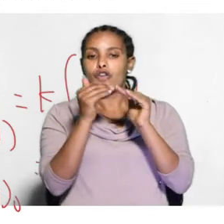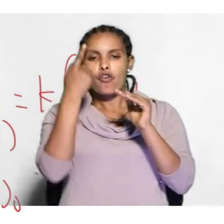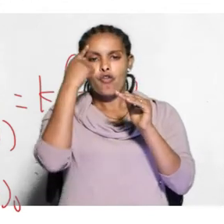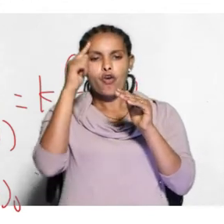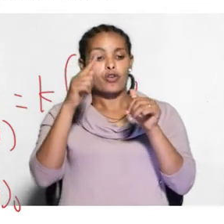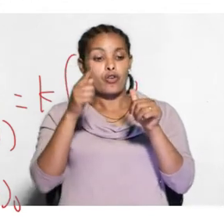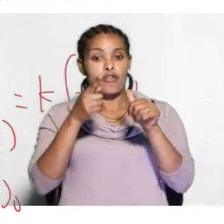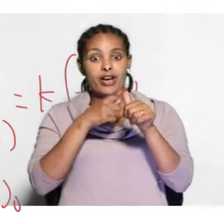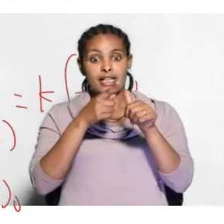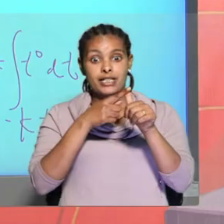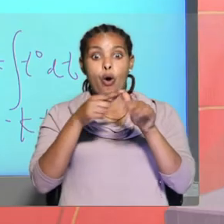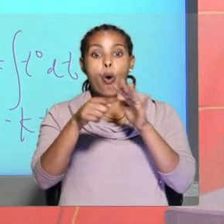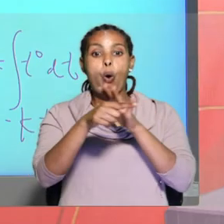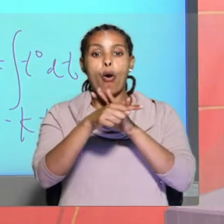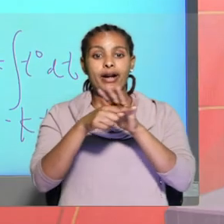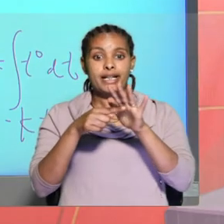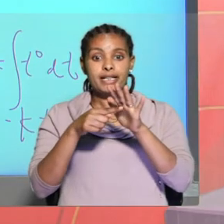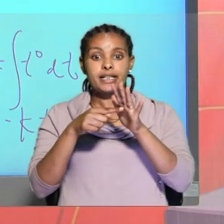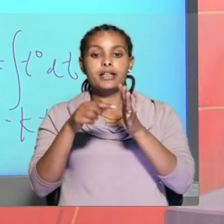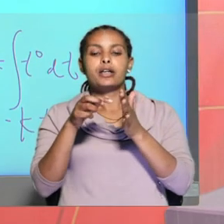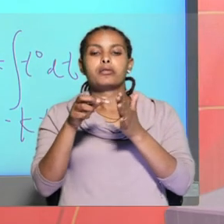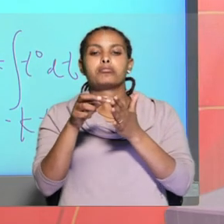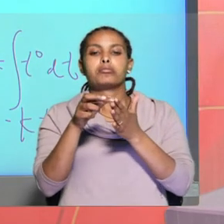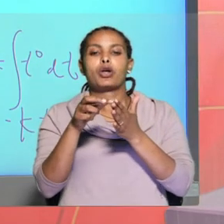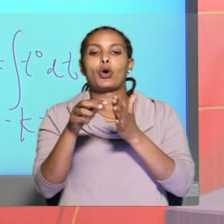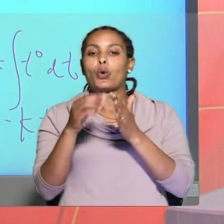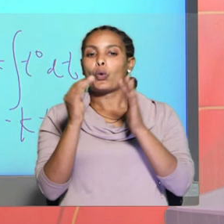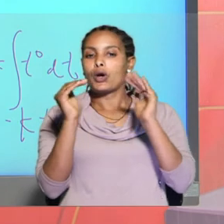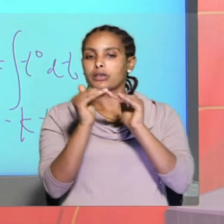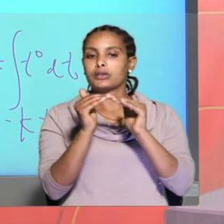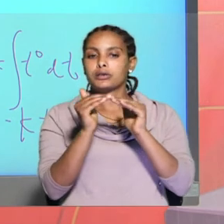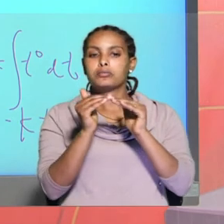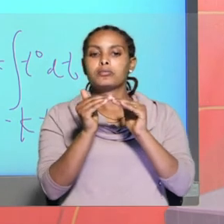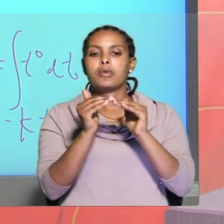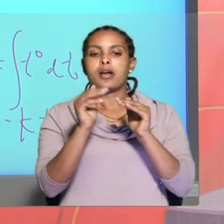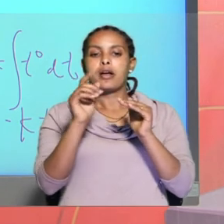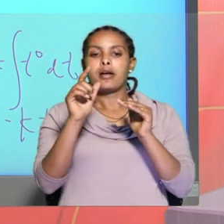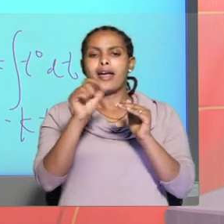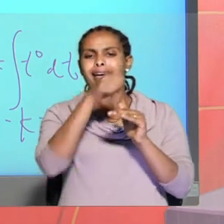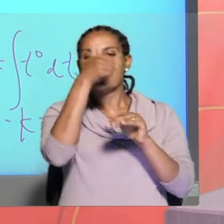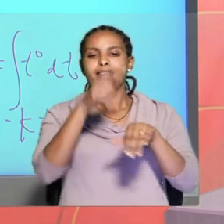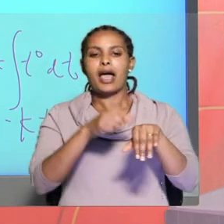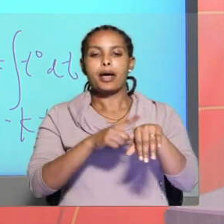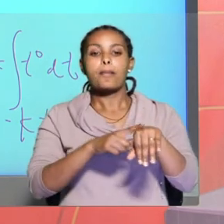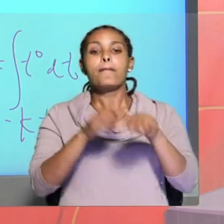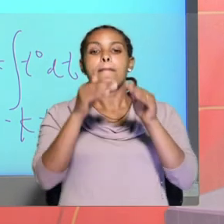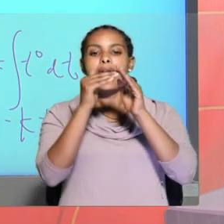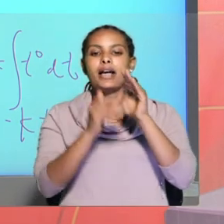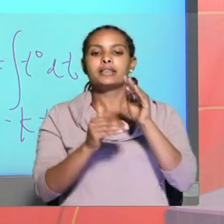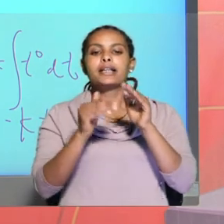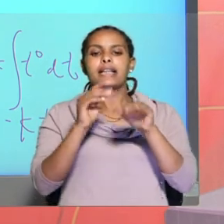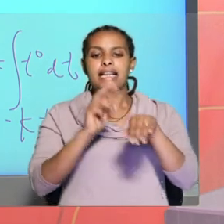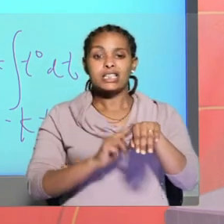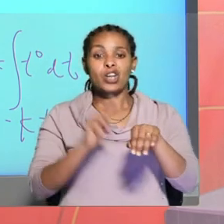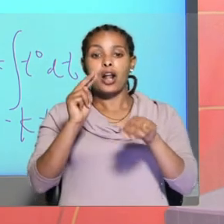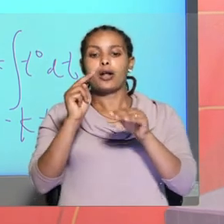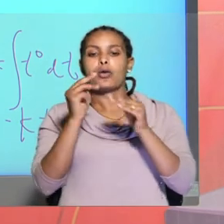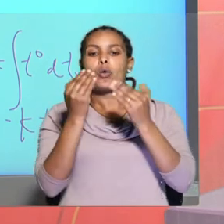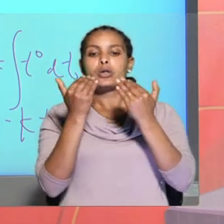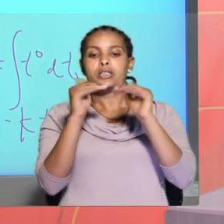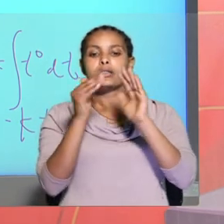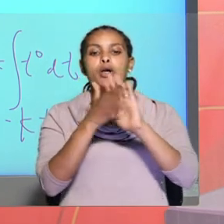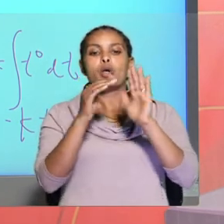first order reaction len translation of m at any time t minus initial translation